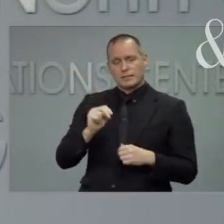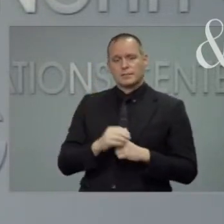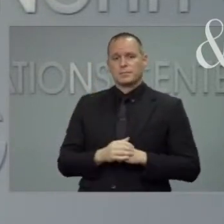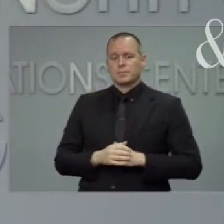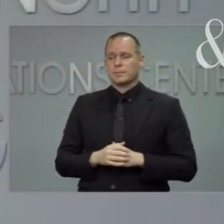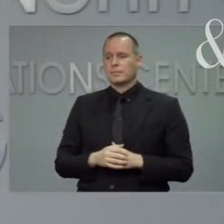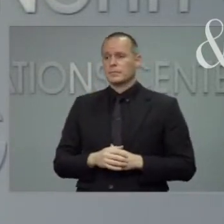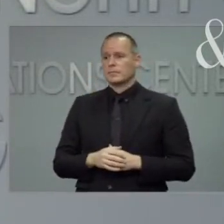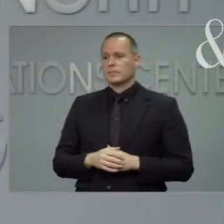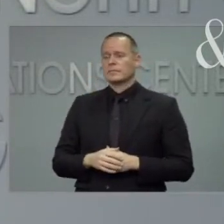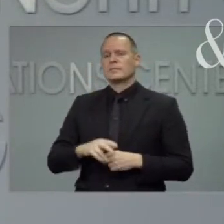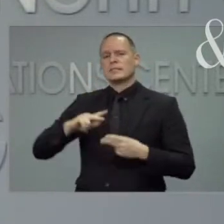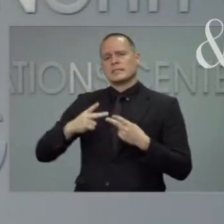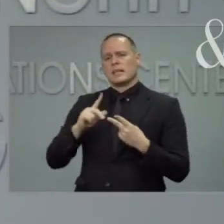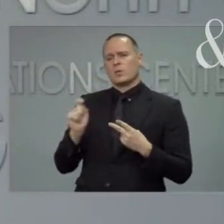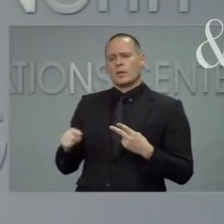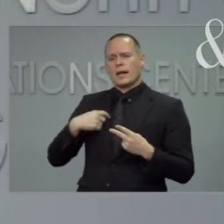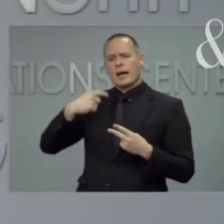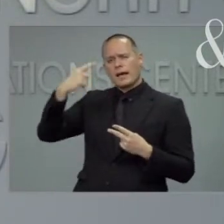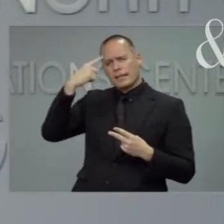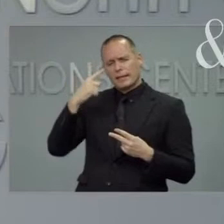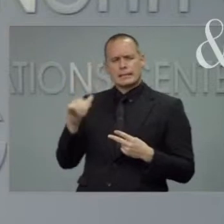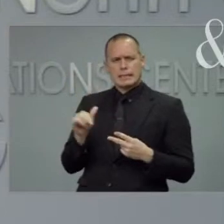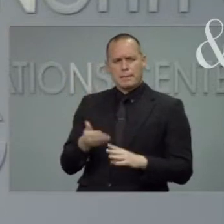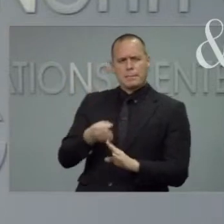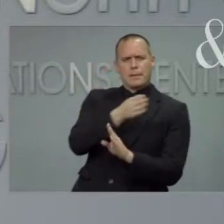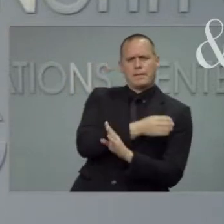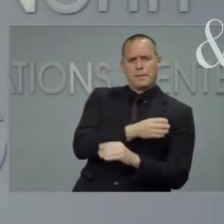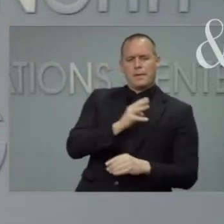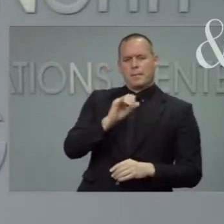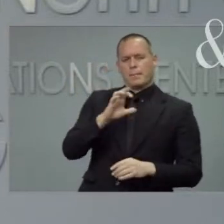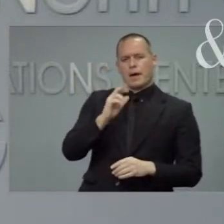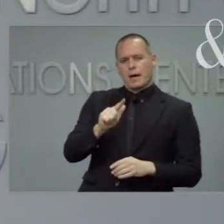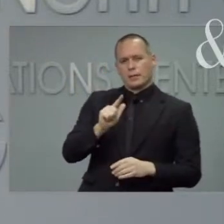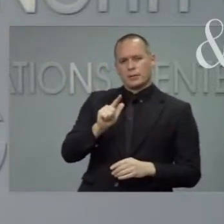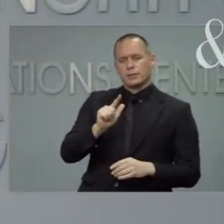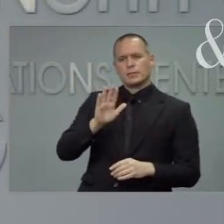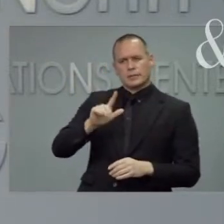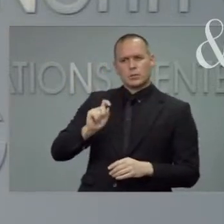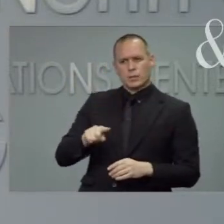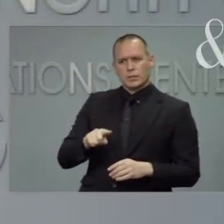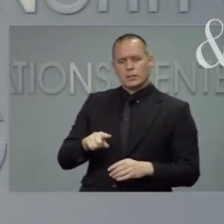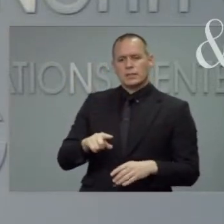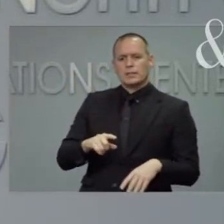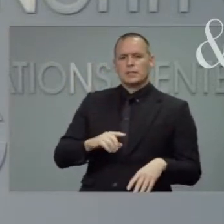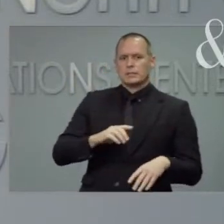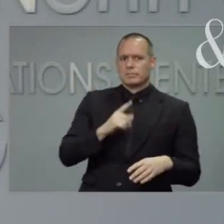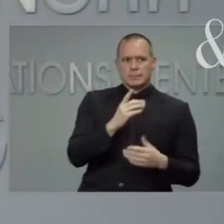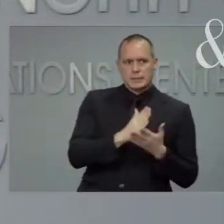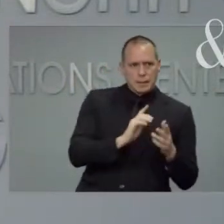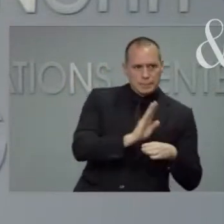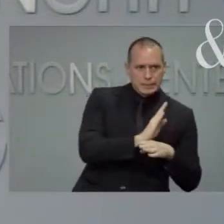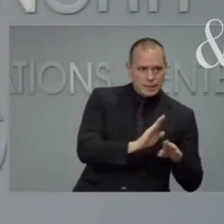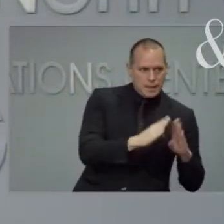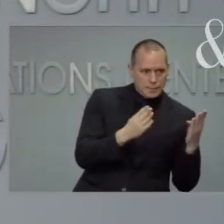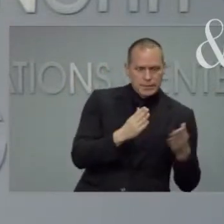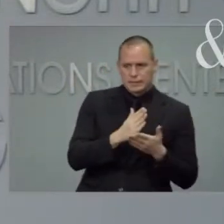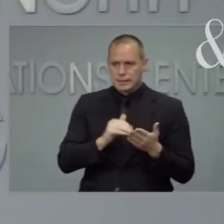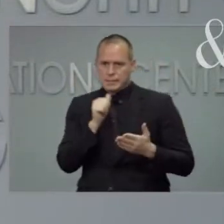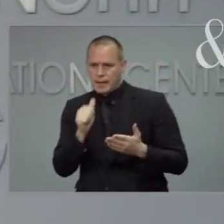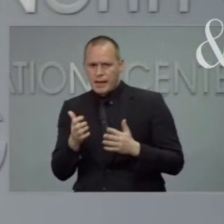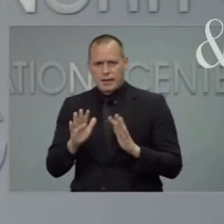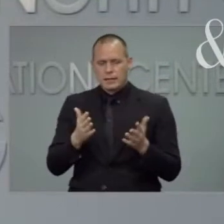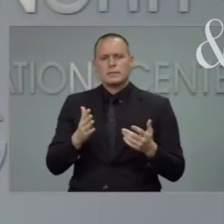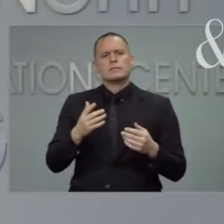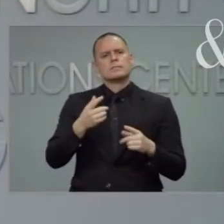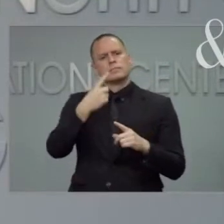Yeah, and the follow-up, I think it was Michael Hyland's question about bars versus other businesses. Is there evidence beyond what Dr. Cohen